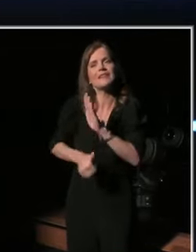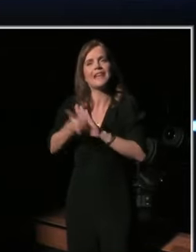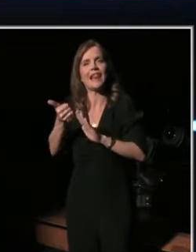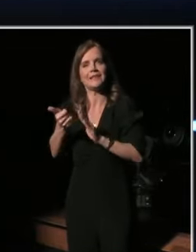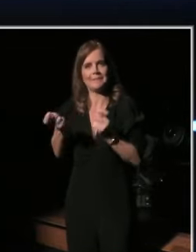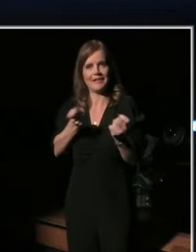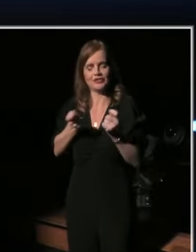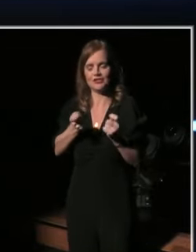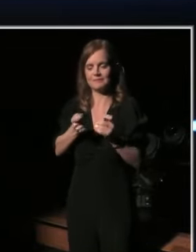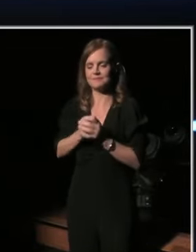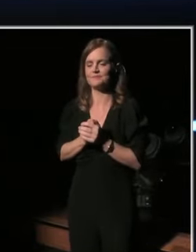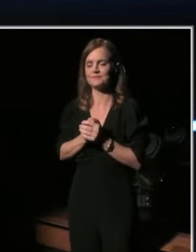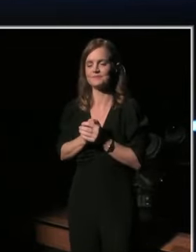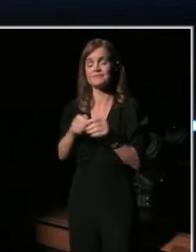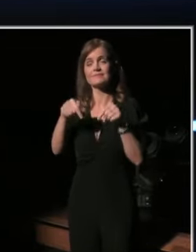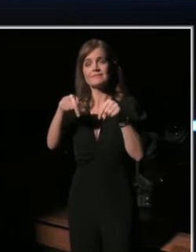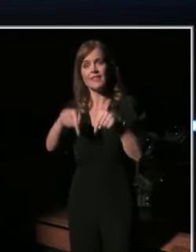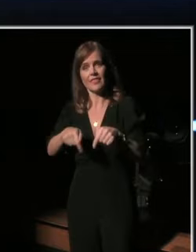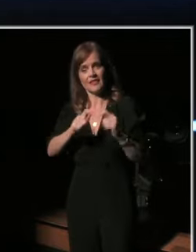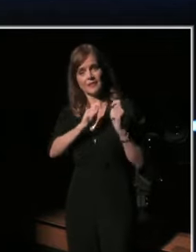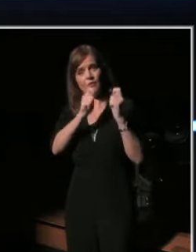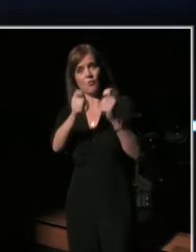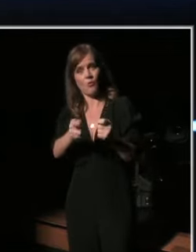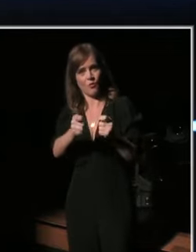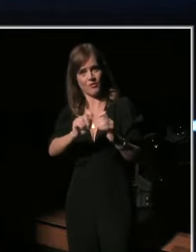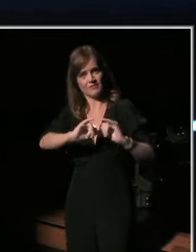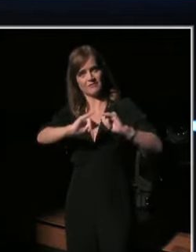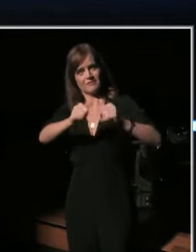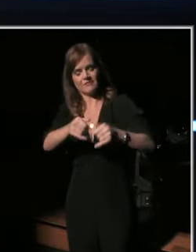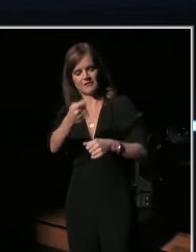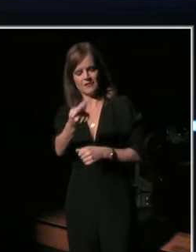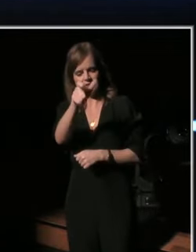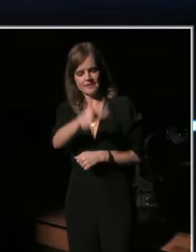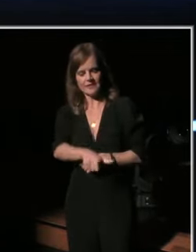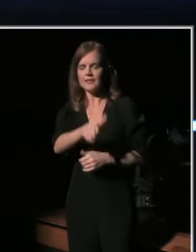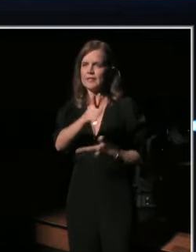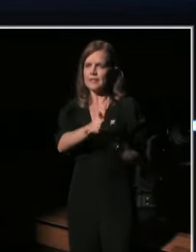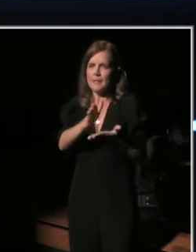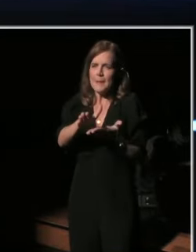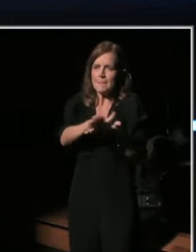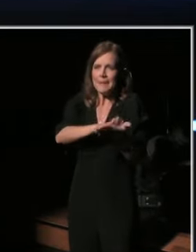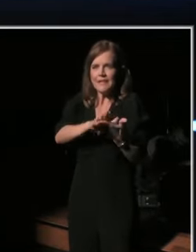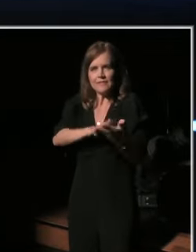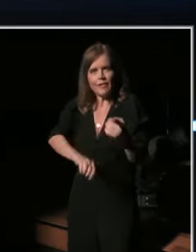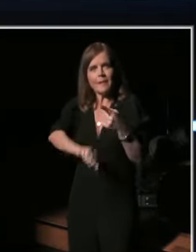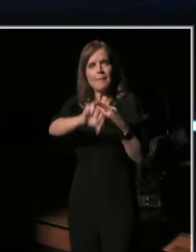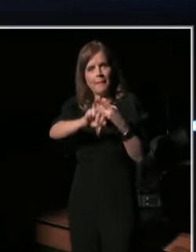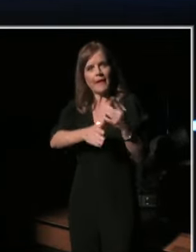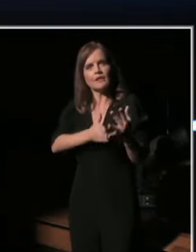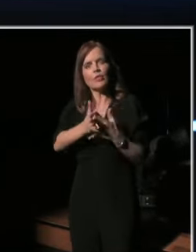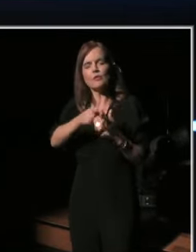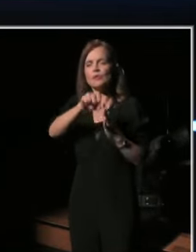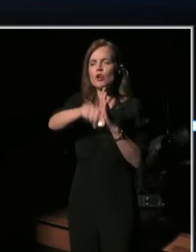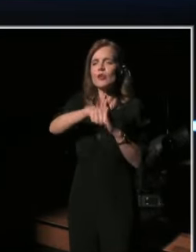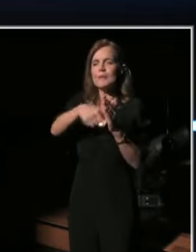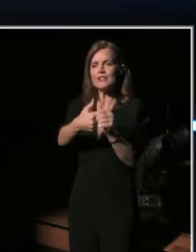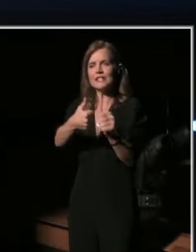an individual who has made a positive and meaningful impact within the documentary